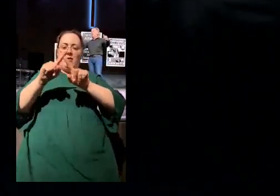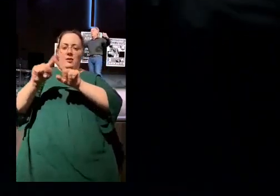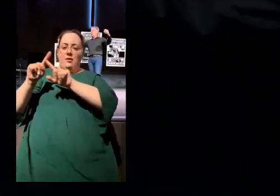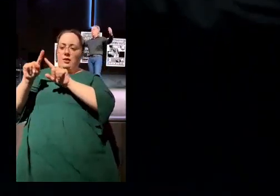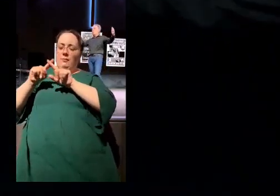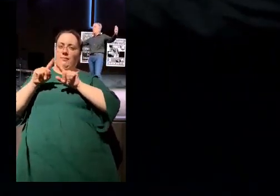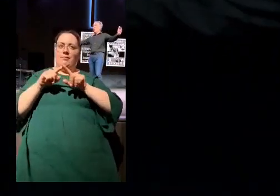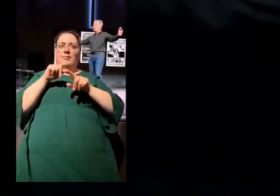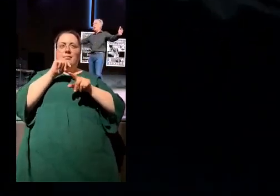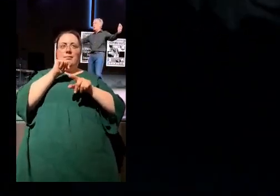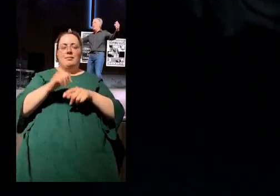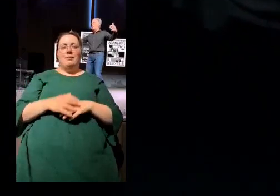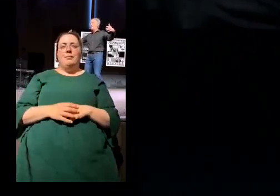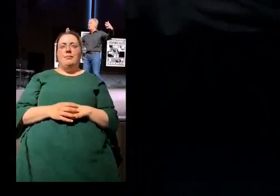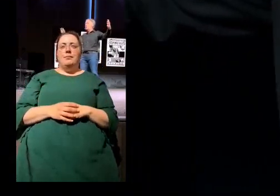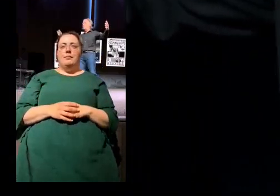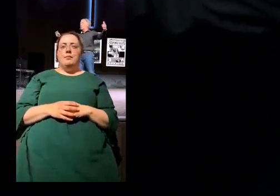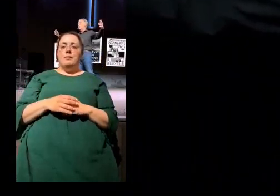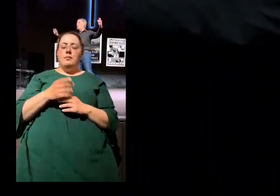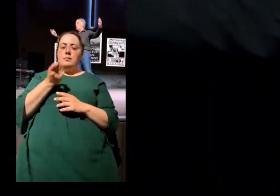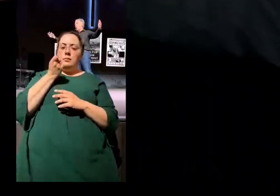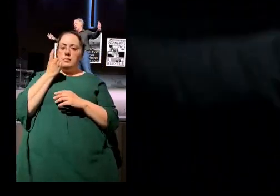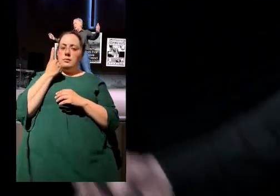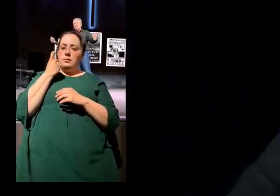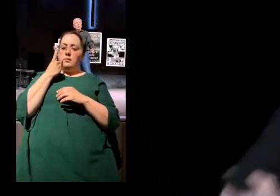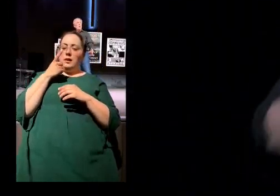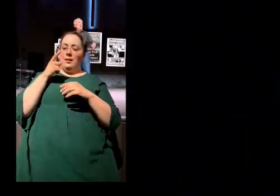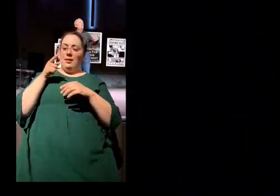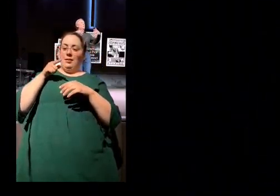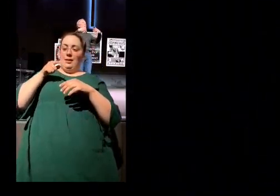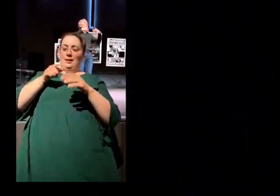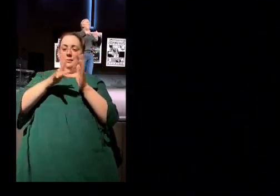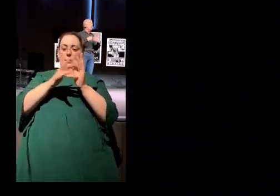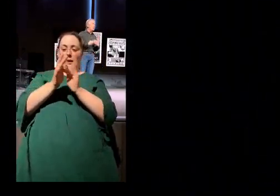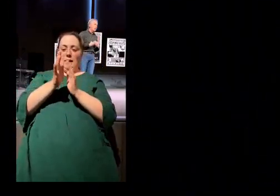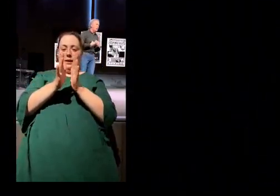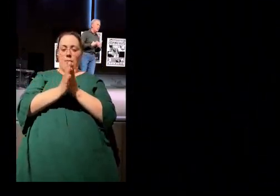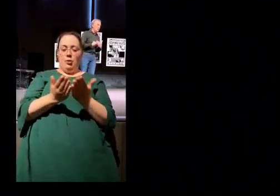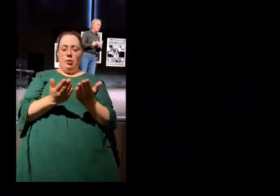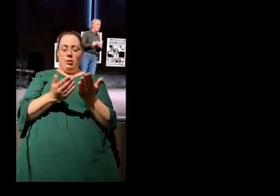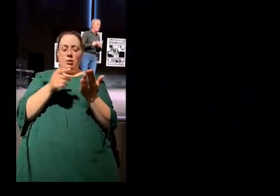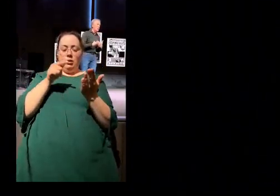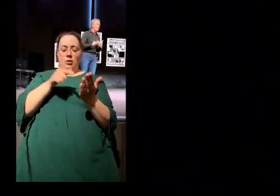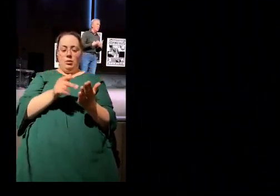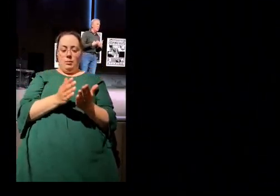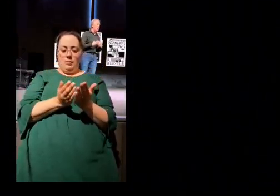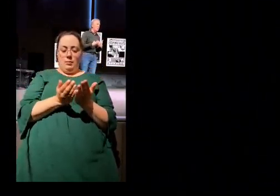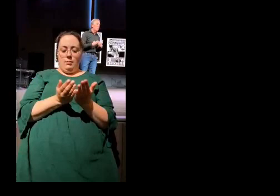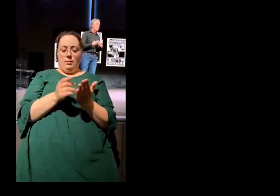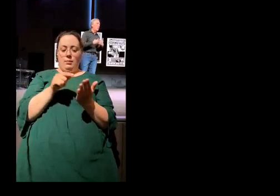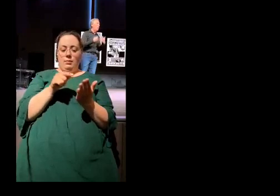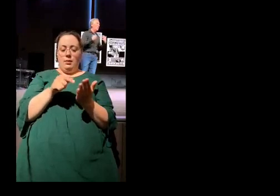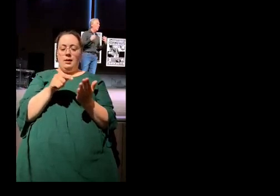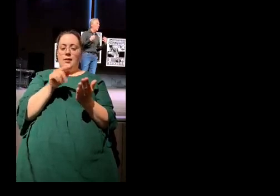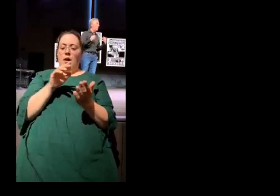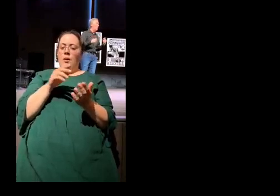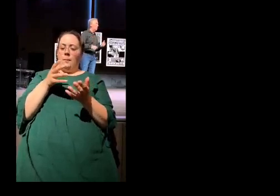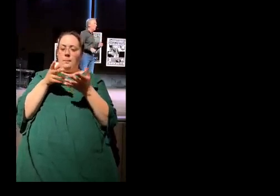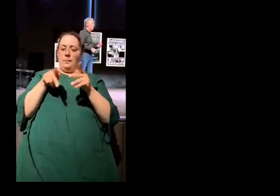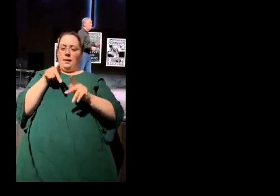world where people already live and have religious beliefs and practices. Don't let them mix into this. Keep it